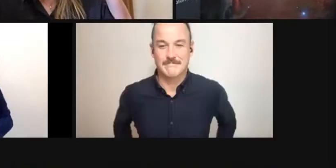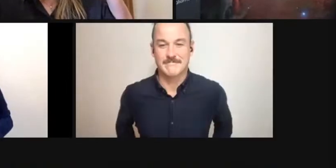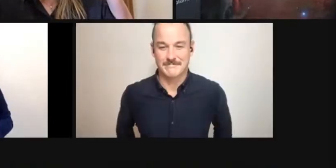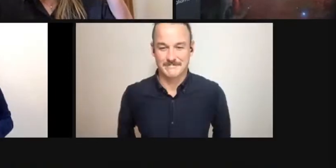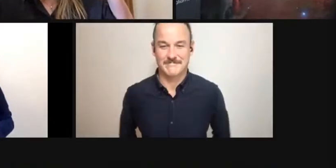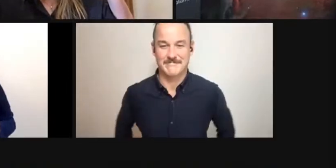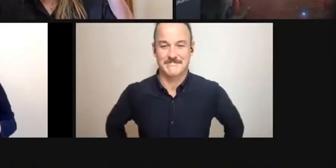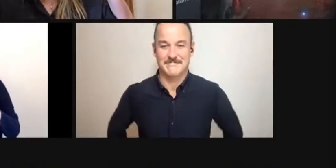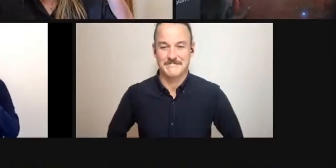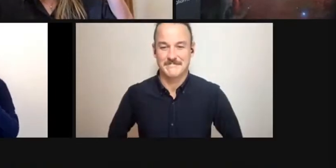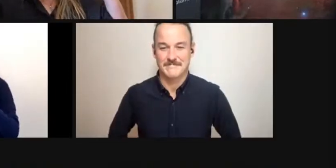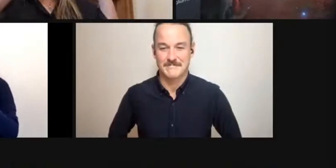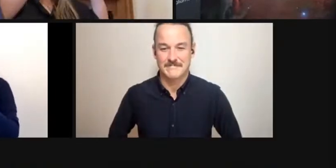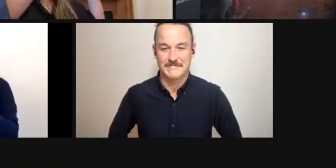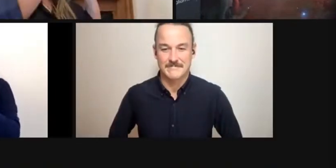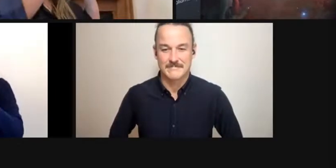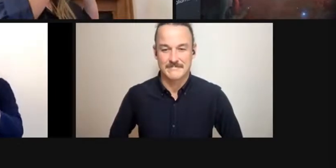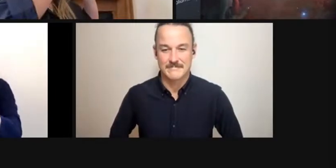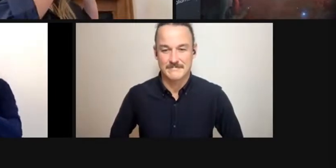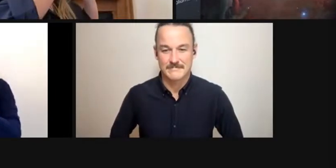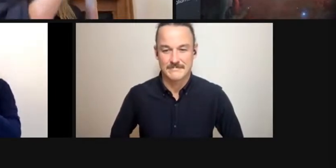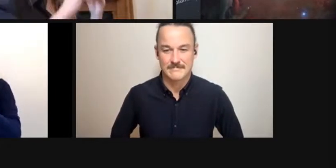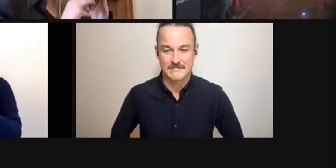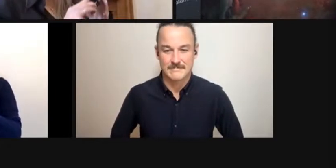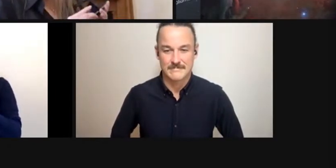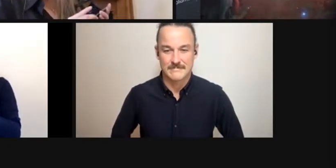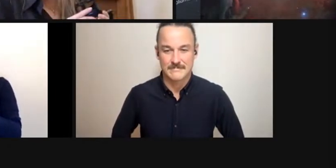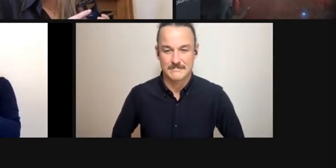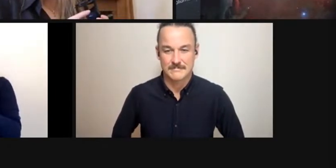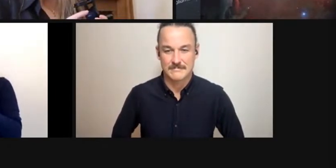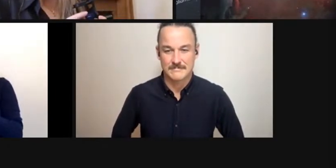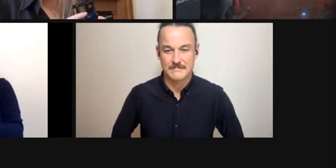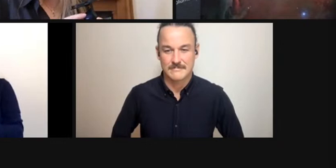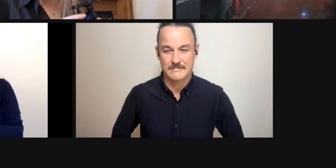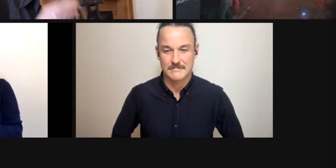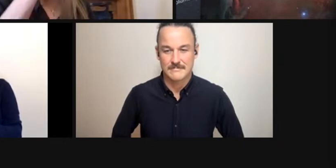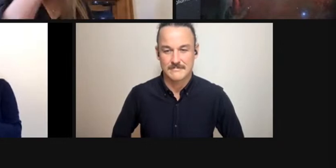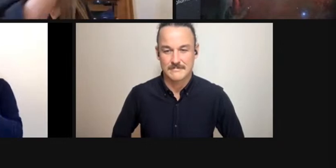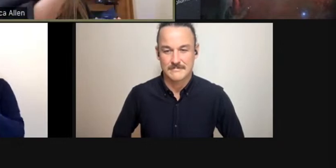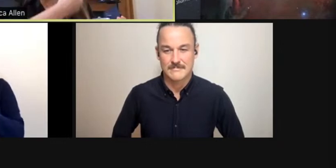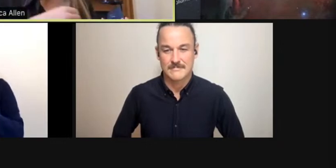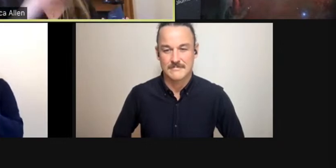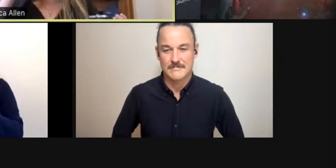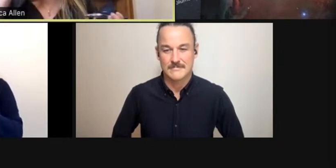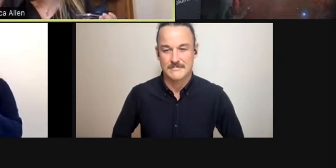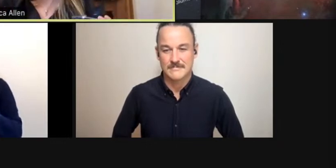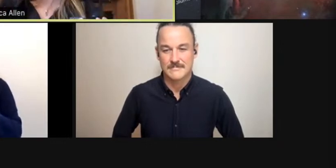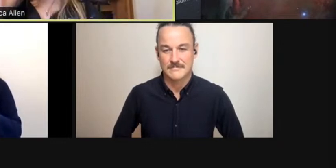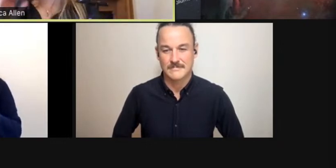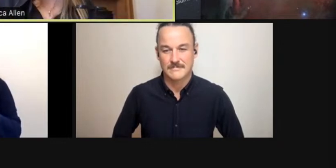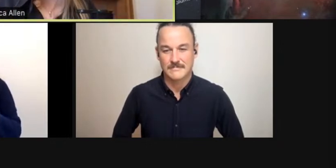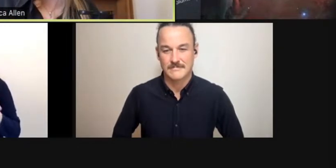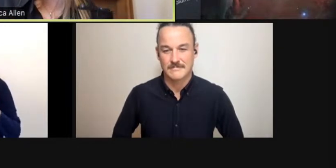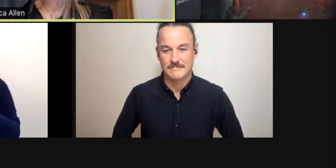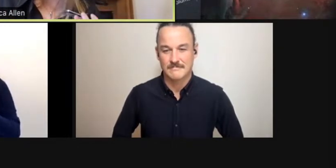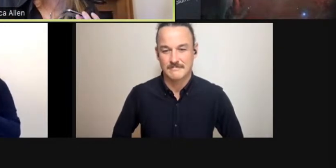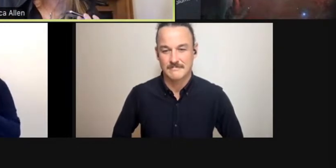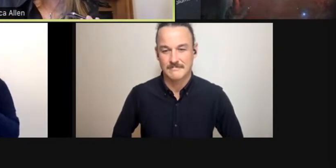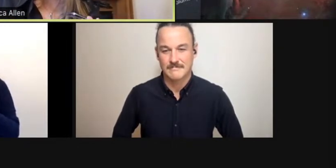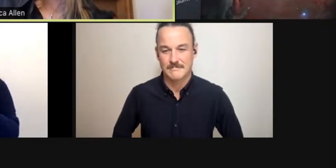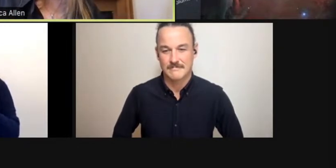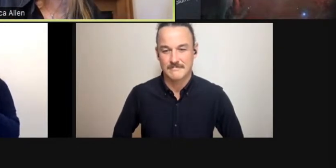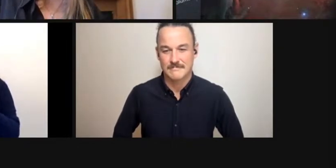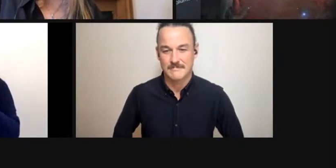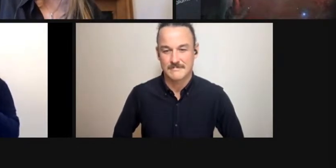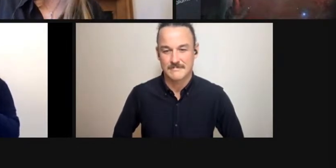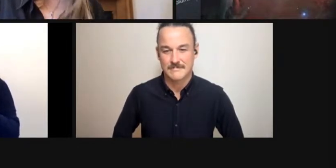we leave the stars behind, we have a question. Rebecca, Talira Rose has